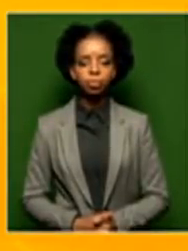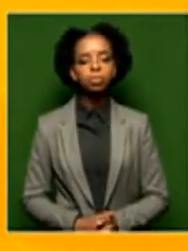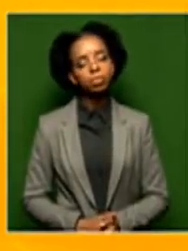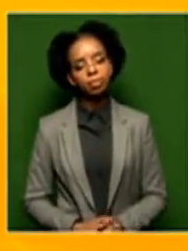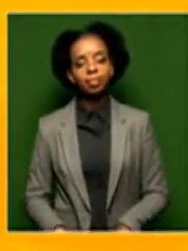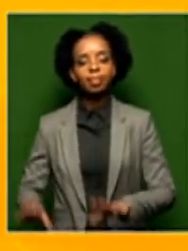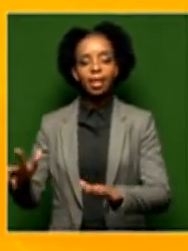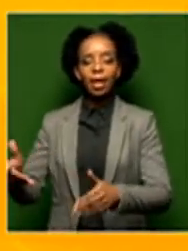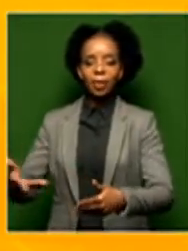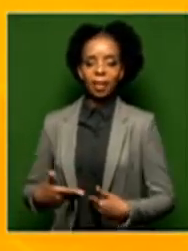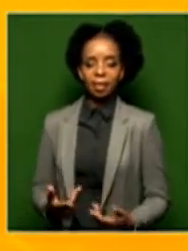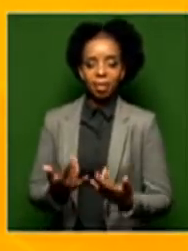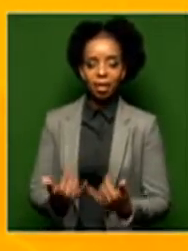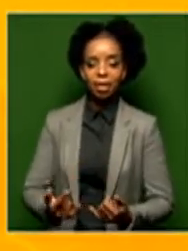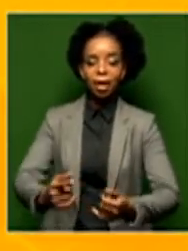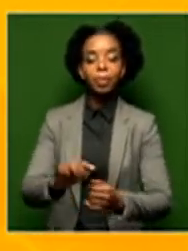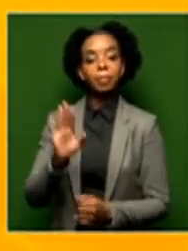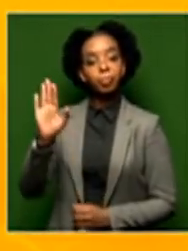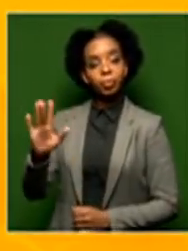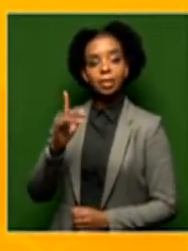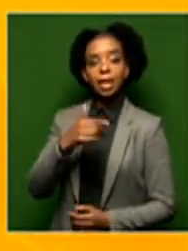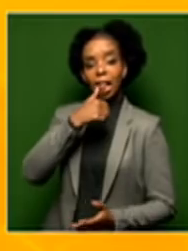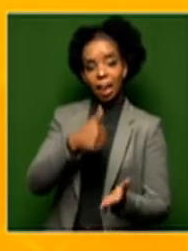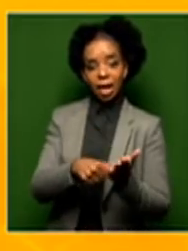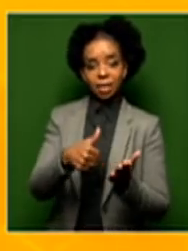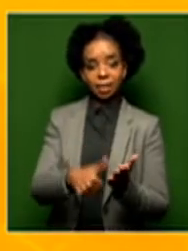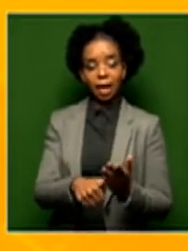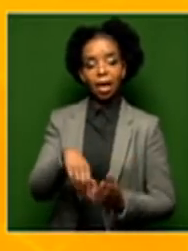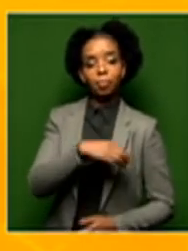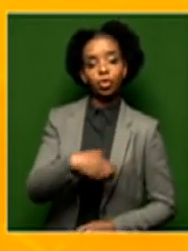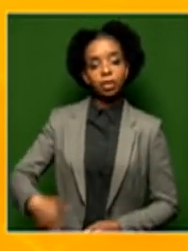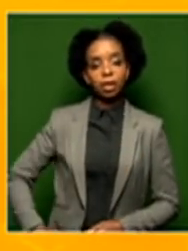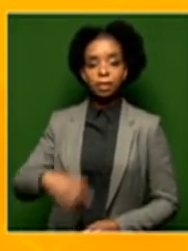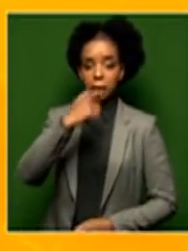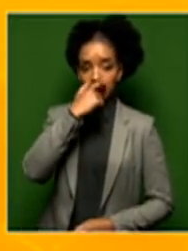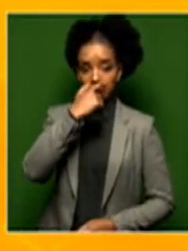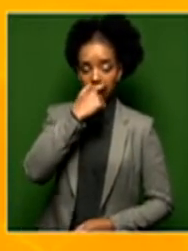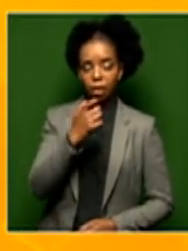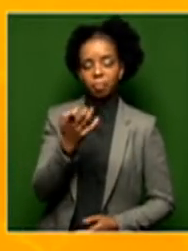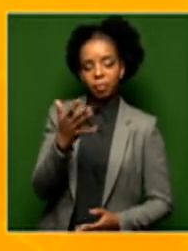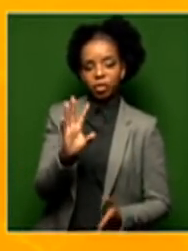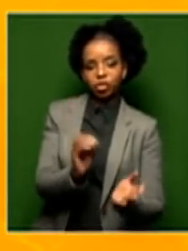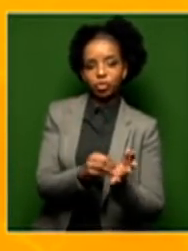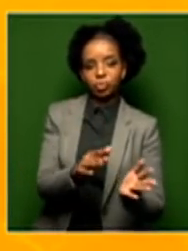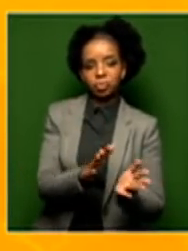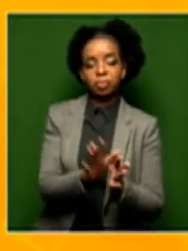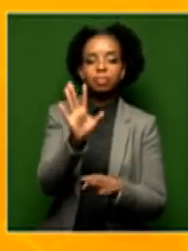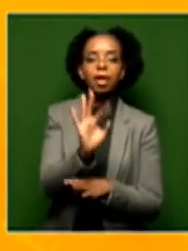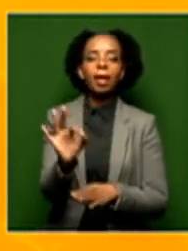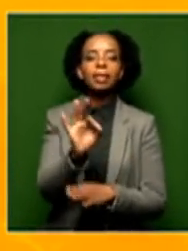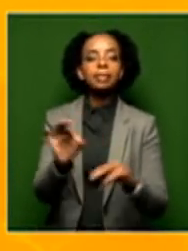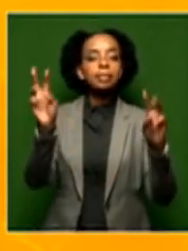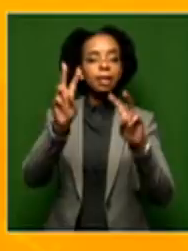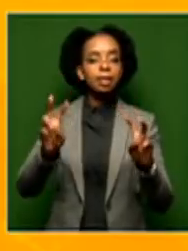And welcome back. Now, in his weekly letter, President Cyril Ramaphosa announced plans to increase Eskom's power supply capacity